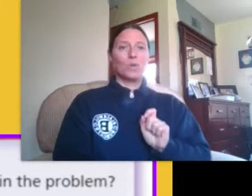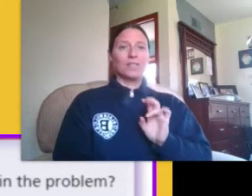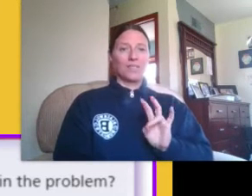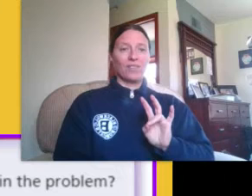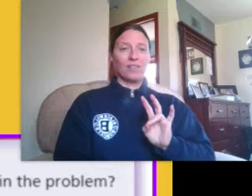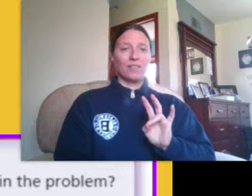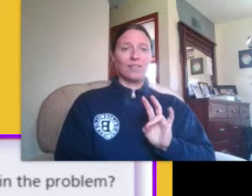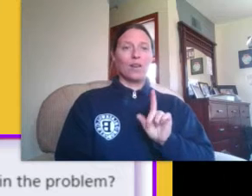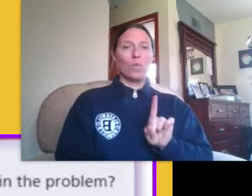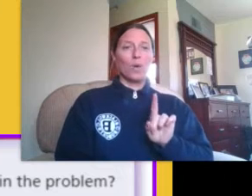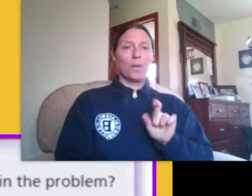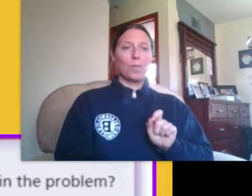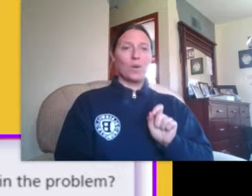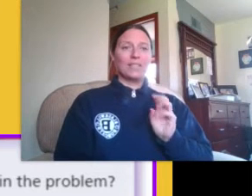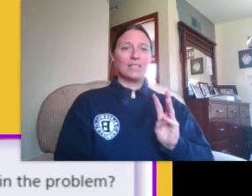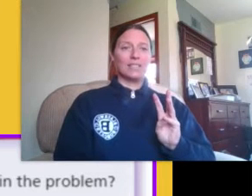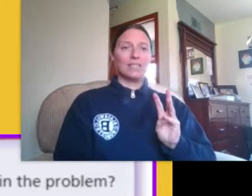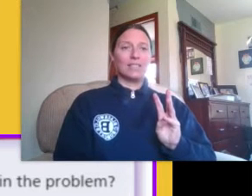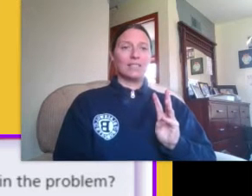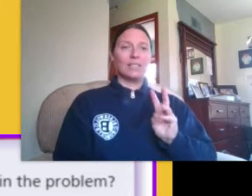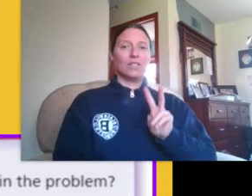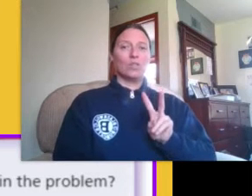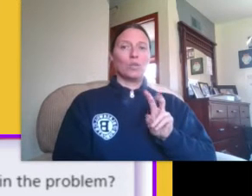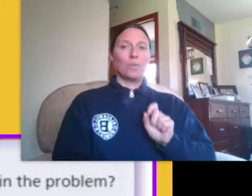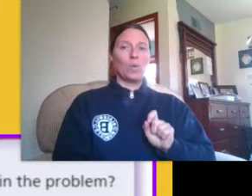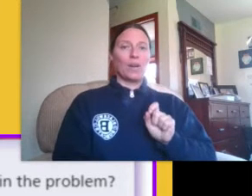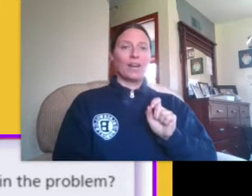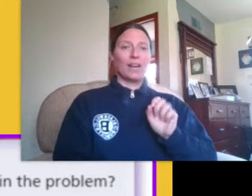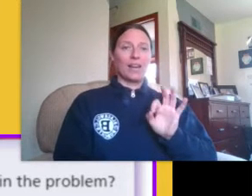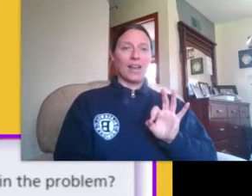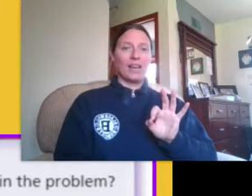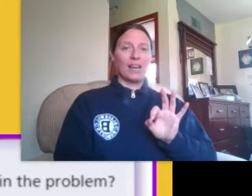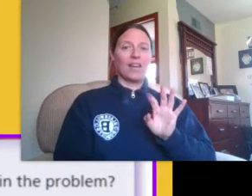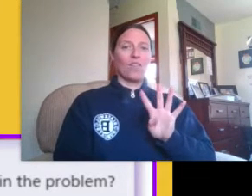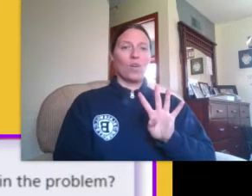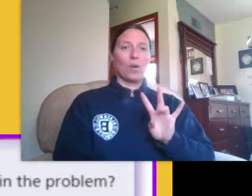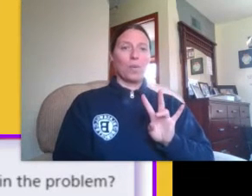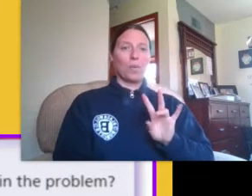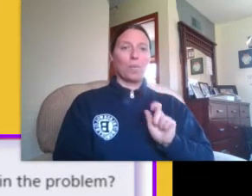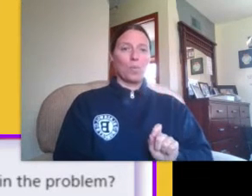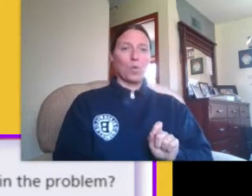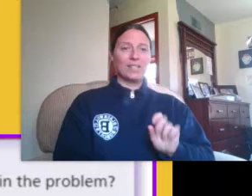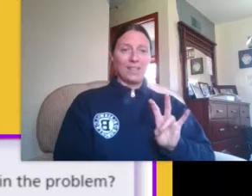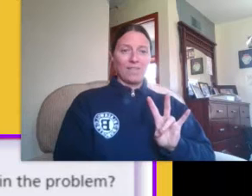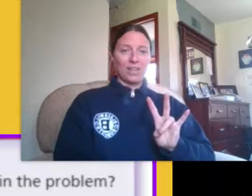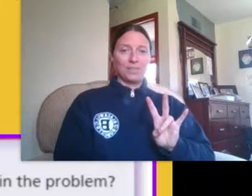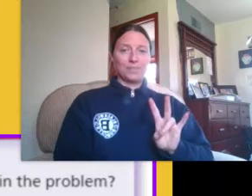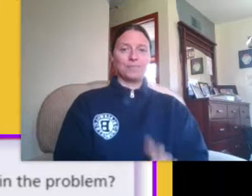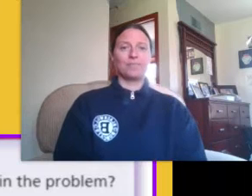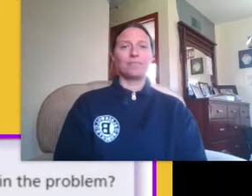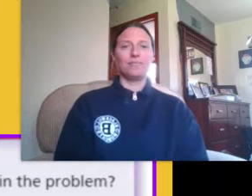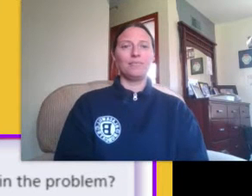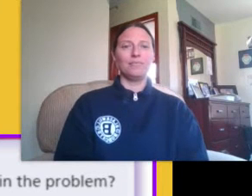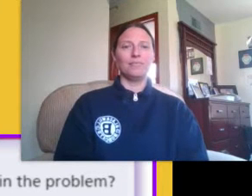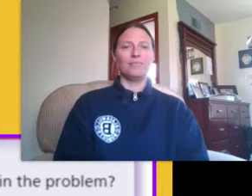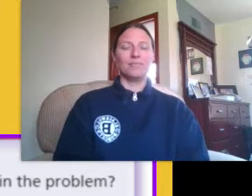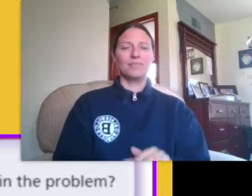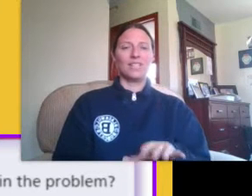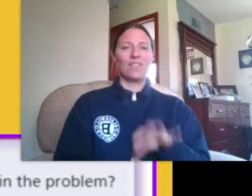6.7, 1.6, 2.9, and 4.7. Find the